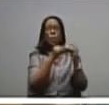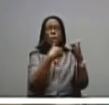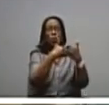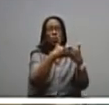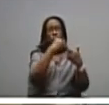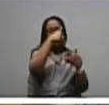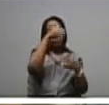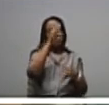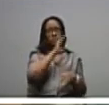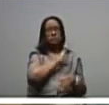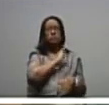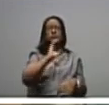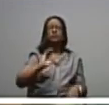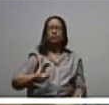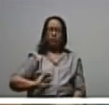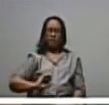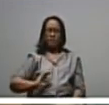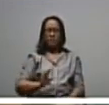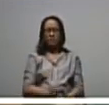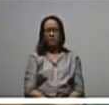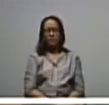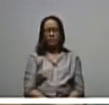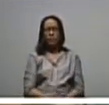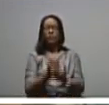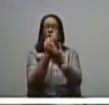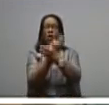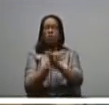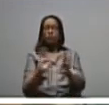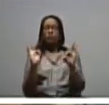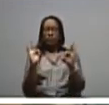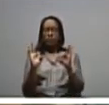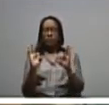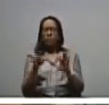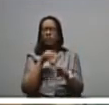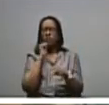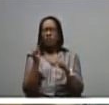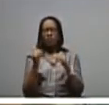Freedom. Freedom from fear.